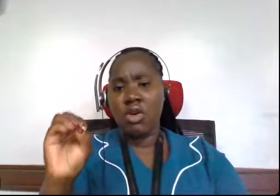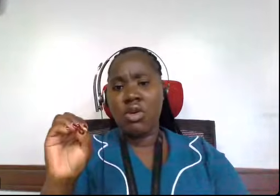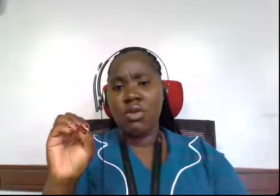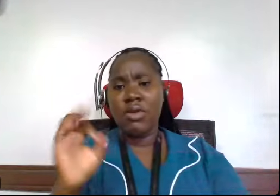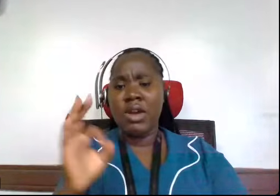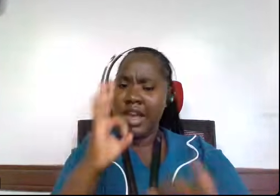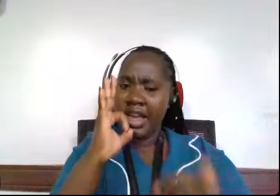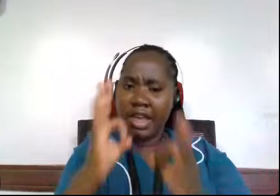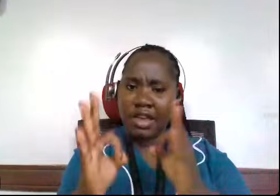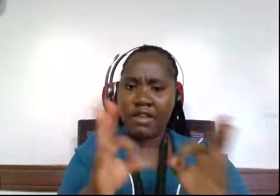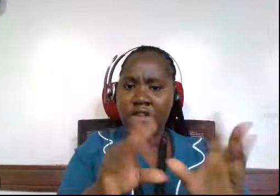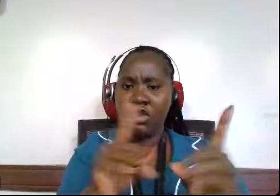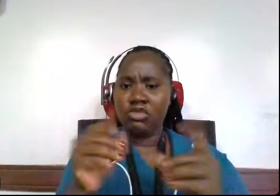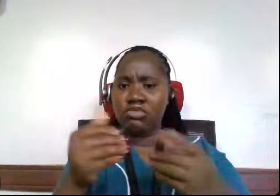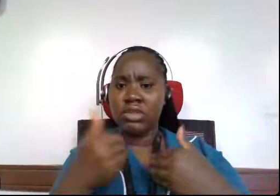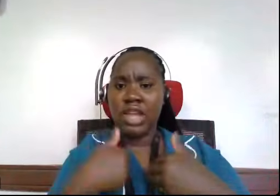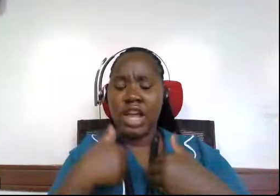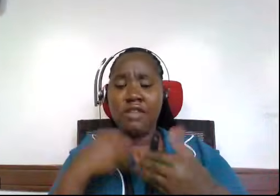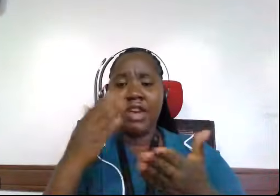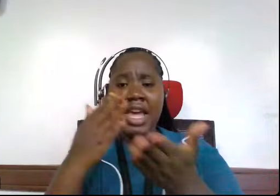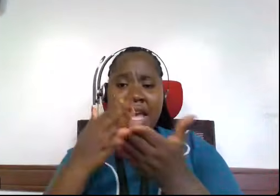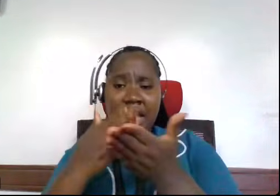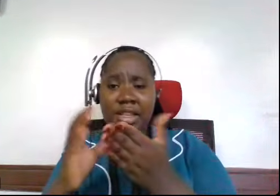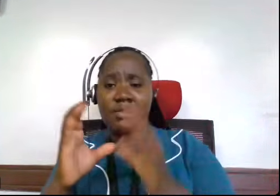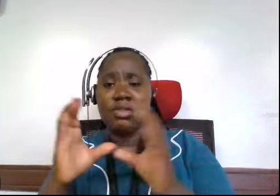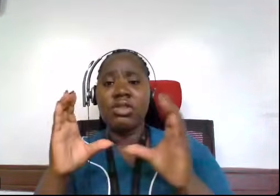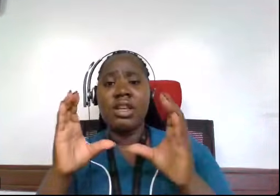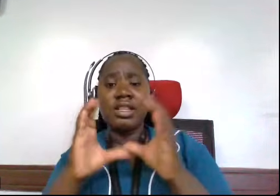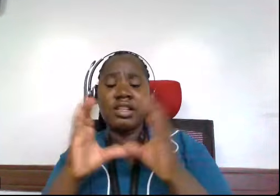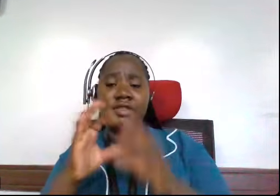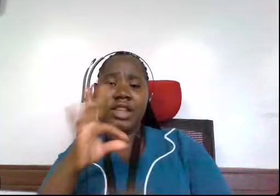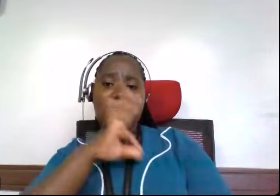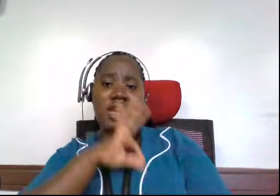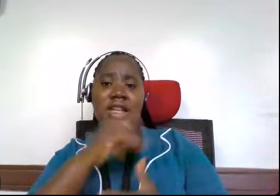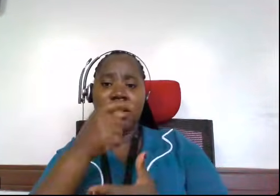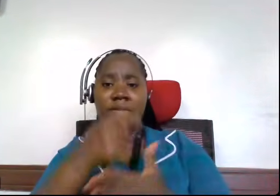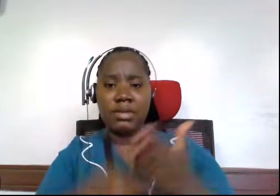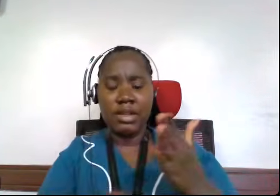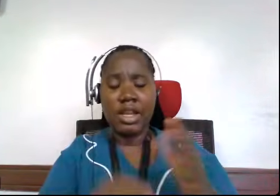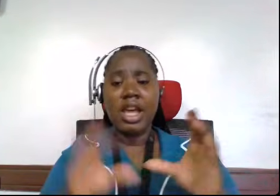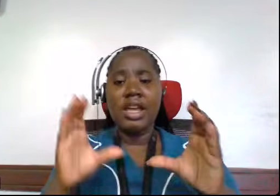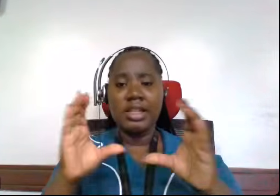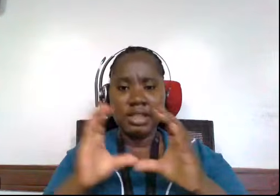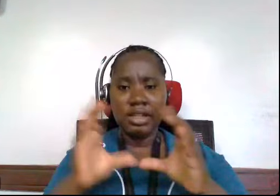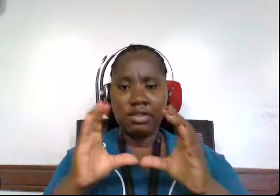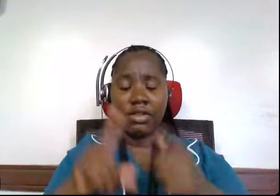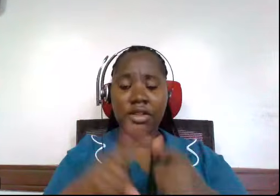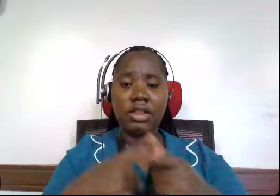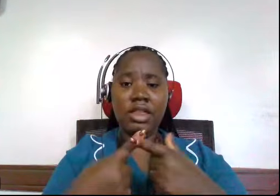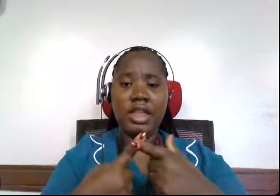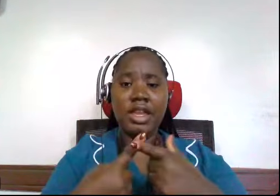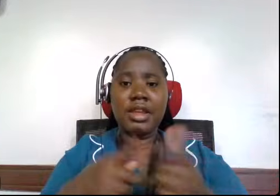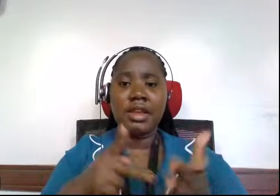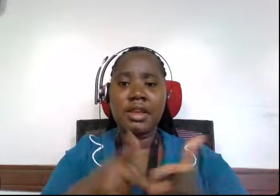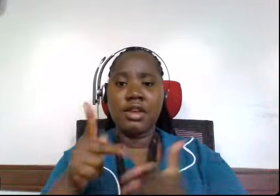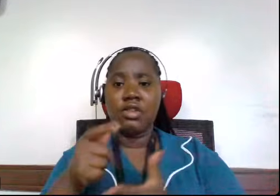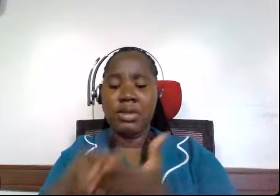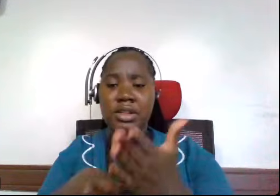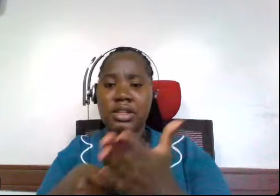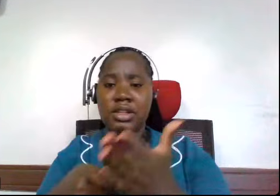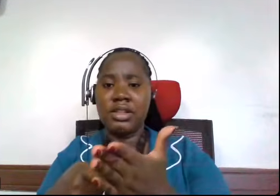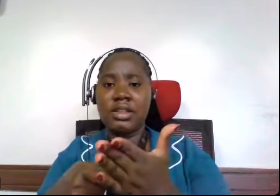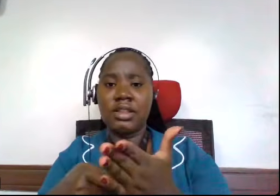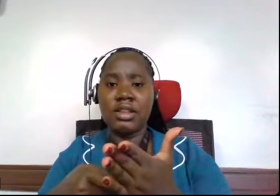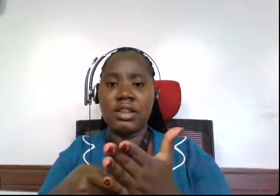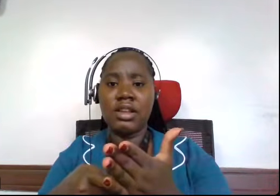have an exemption certificate, an income tax exemption certificate, then you'll be paying taxes on the